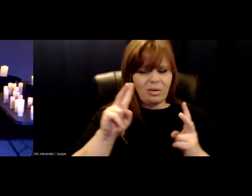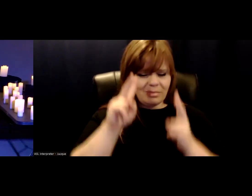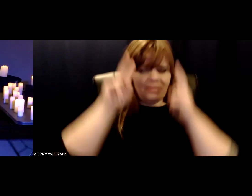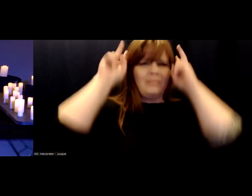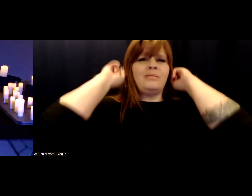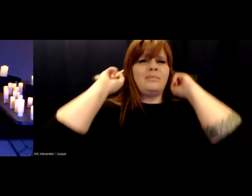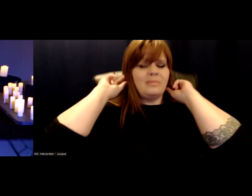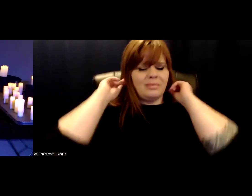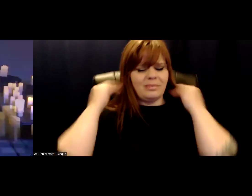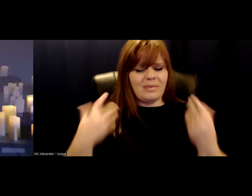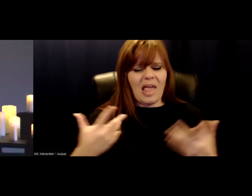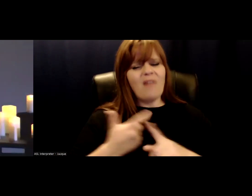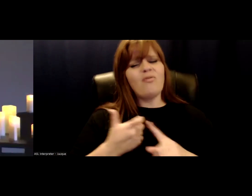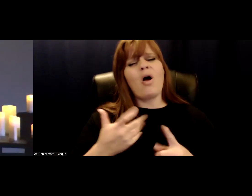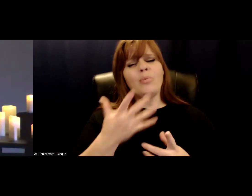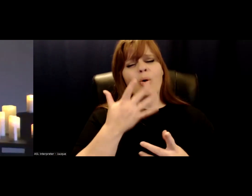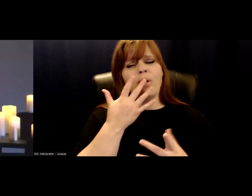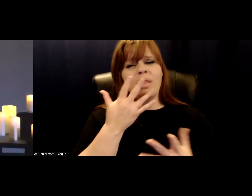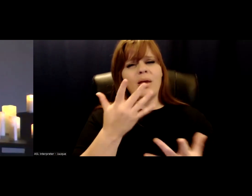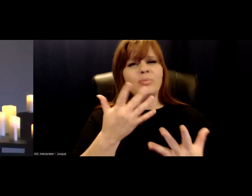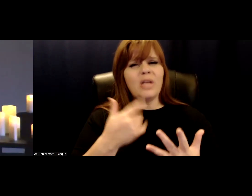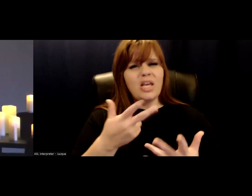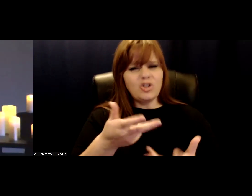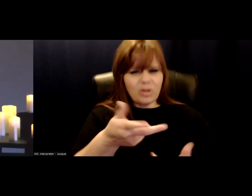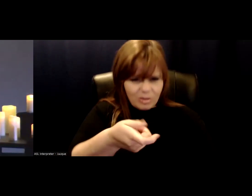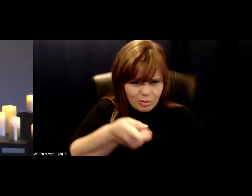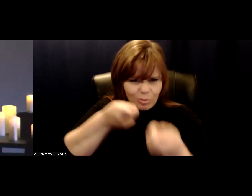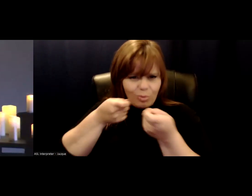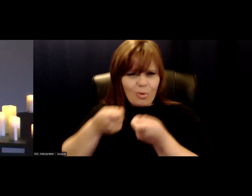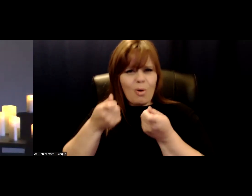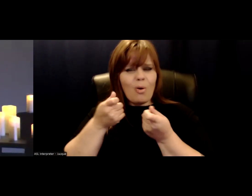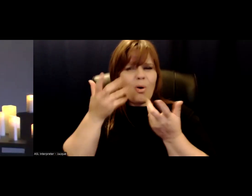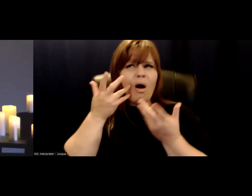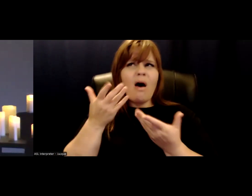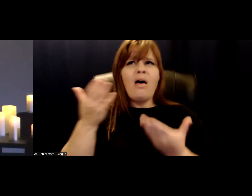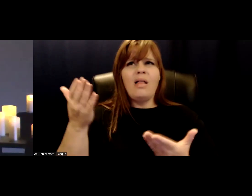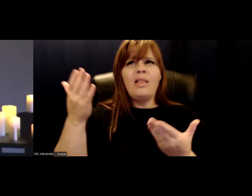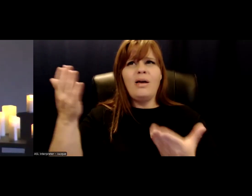from your lips she drew the hallelujah,